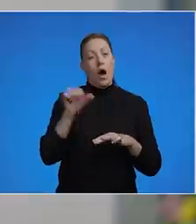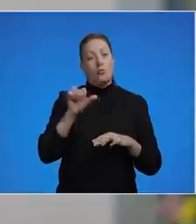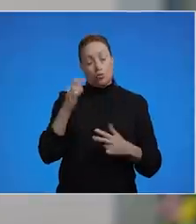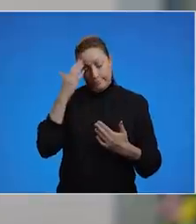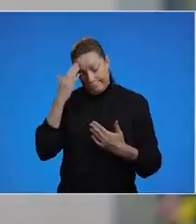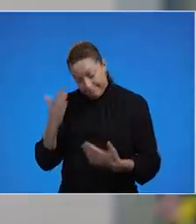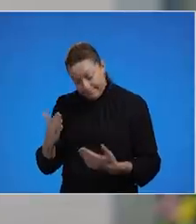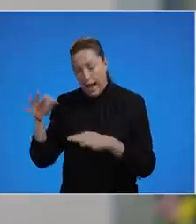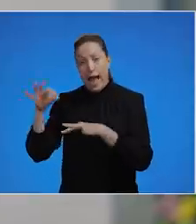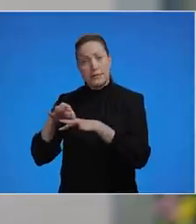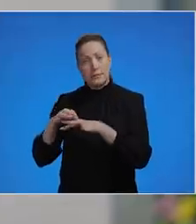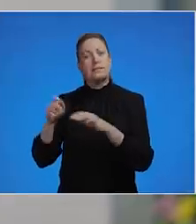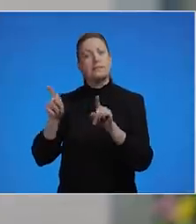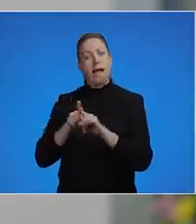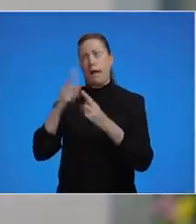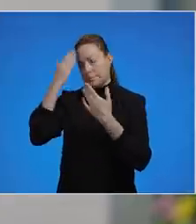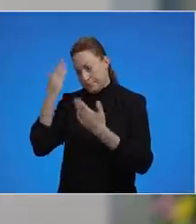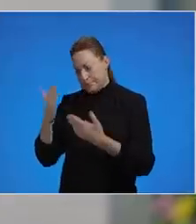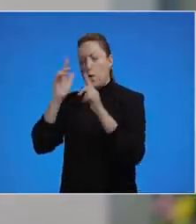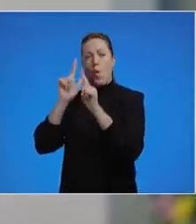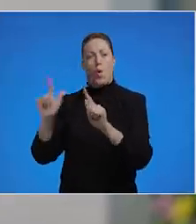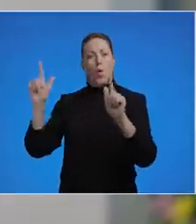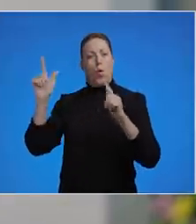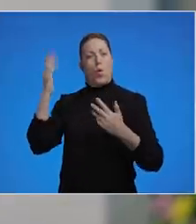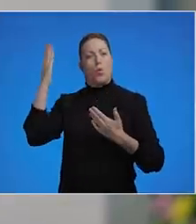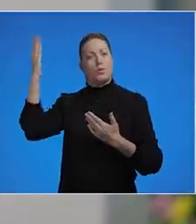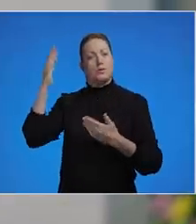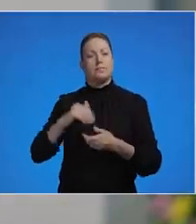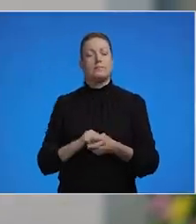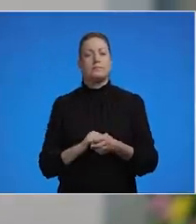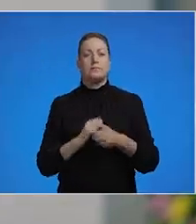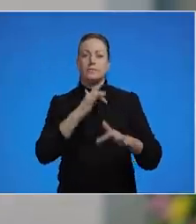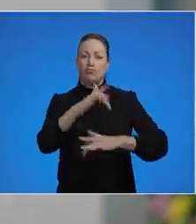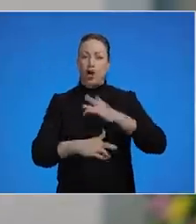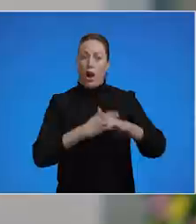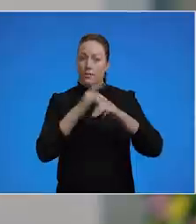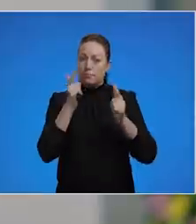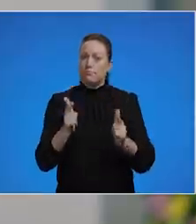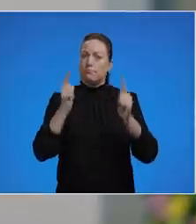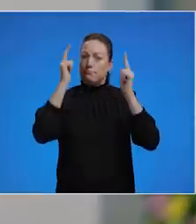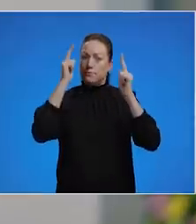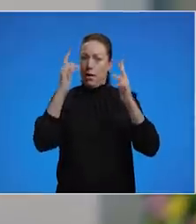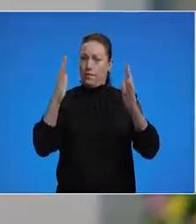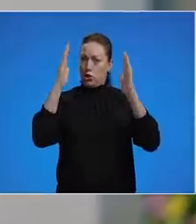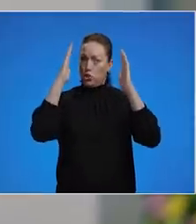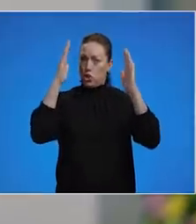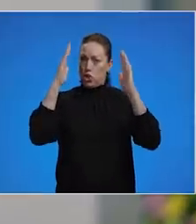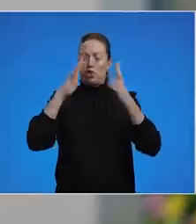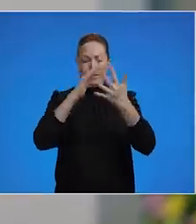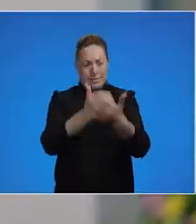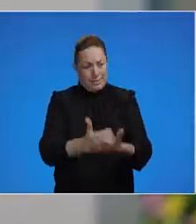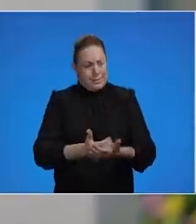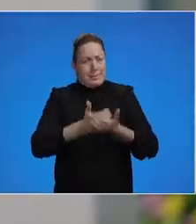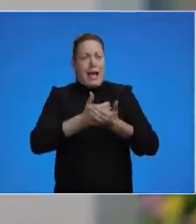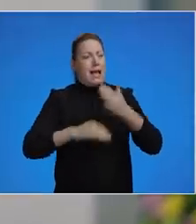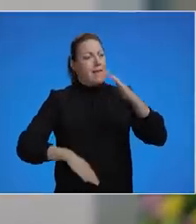Lord, since as Christ is the head of the church and saves the whole body, so